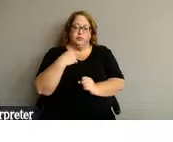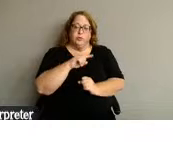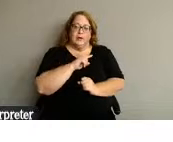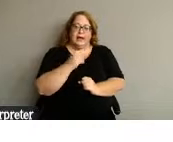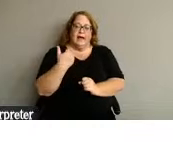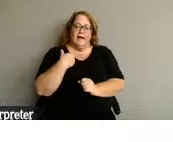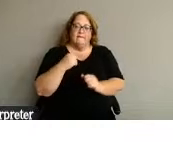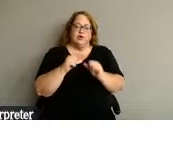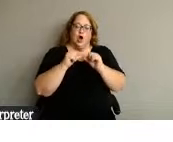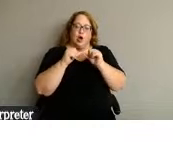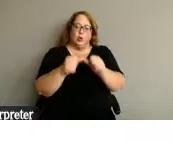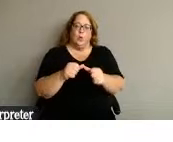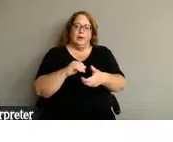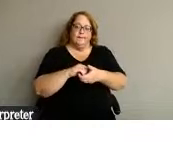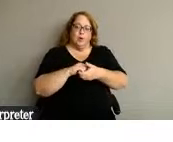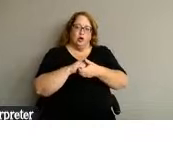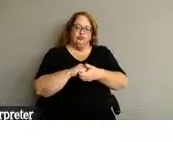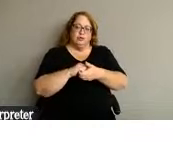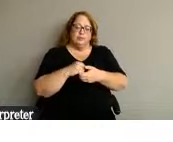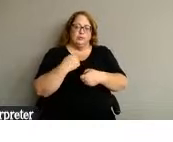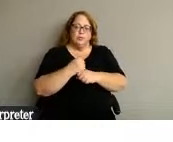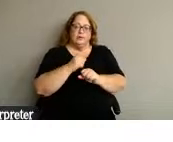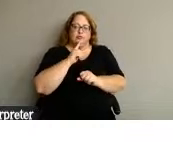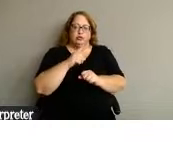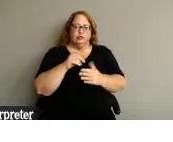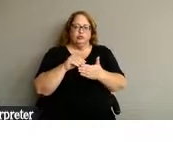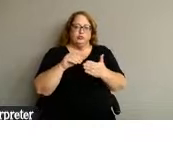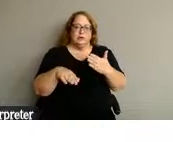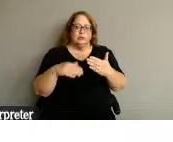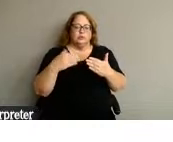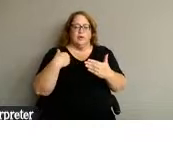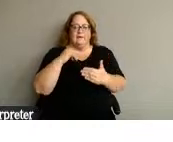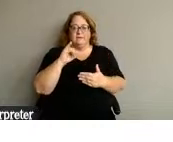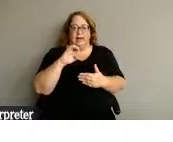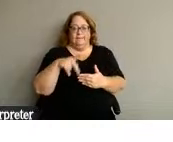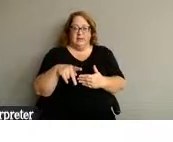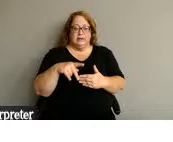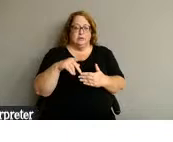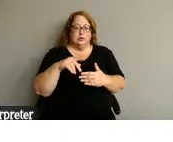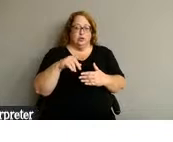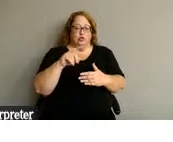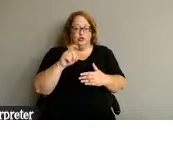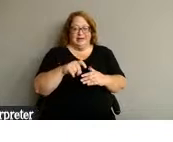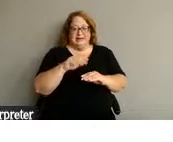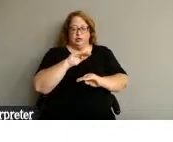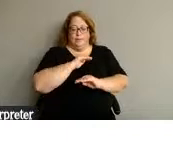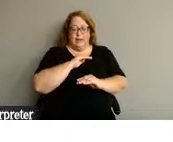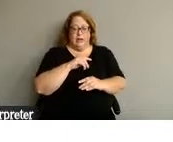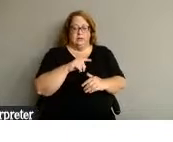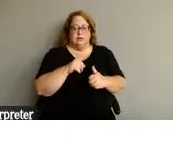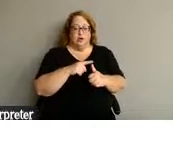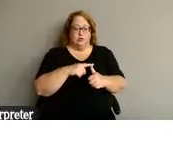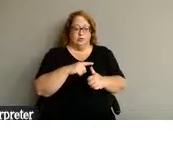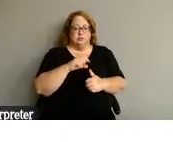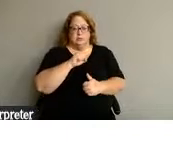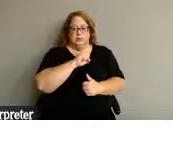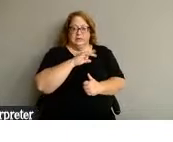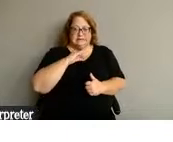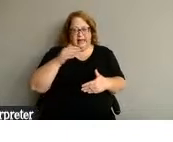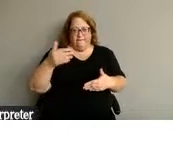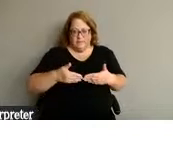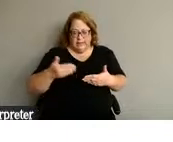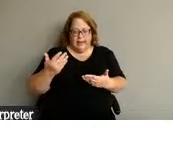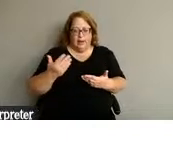have ongoing partnerships to ensure that students with IEPs needs are met in the partner districts. And those are staffing, which is